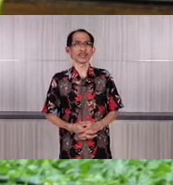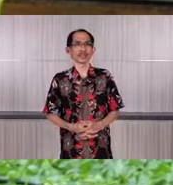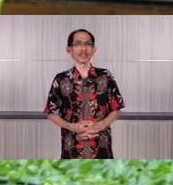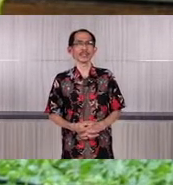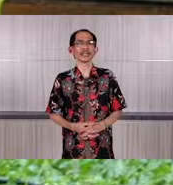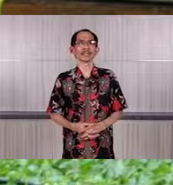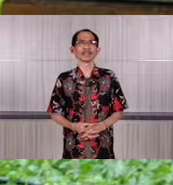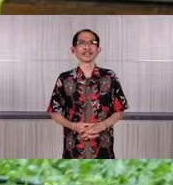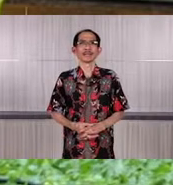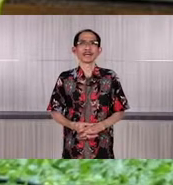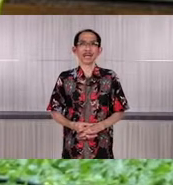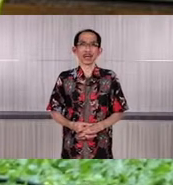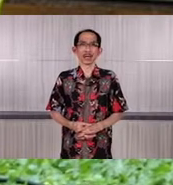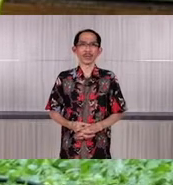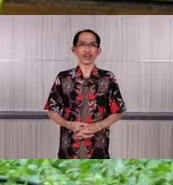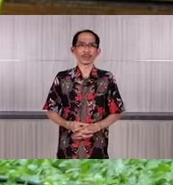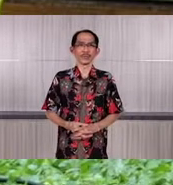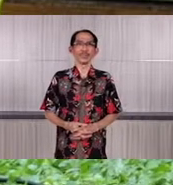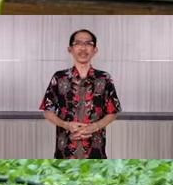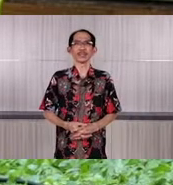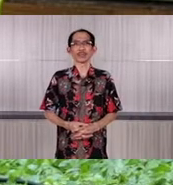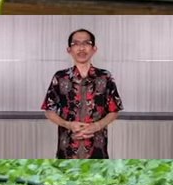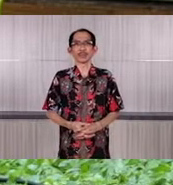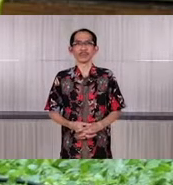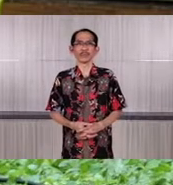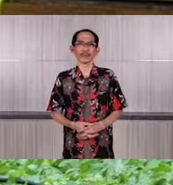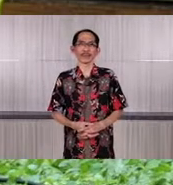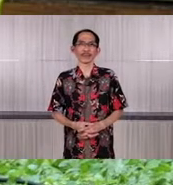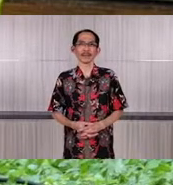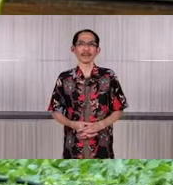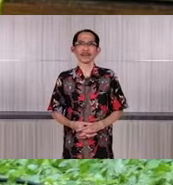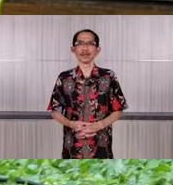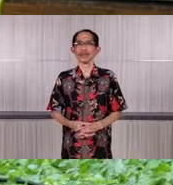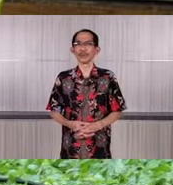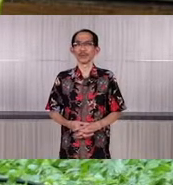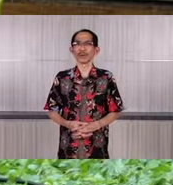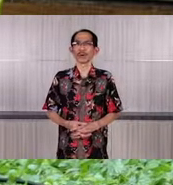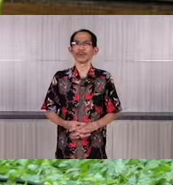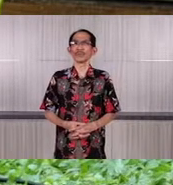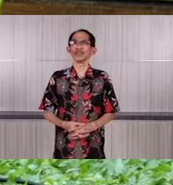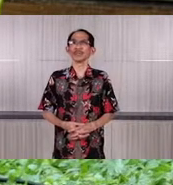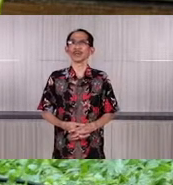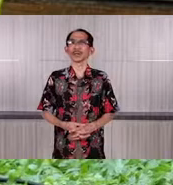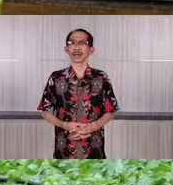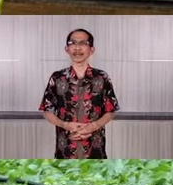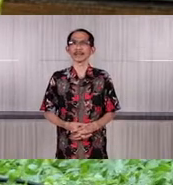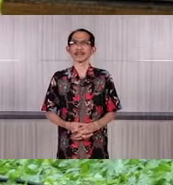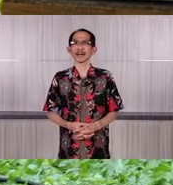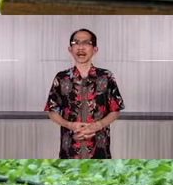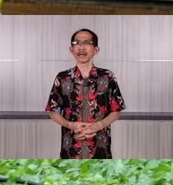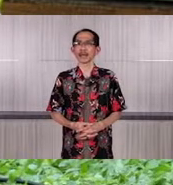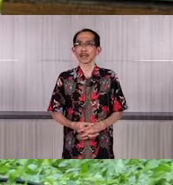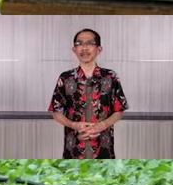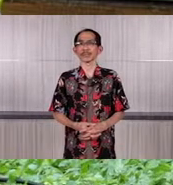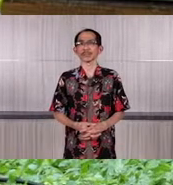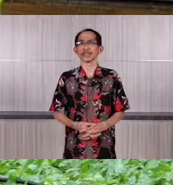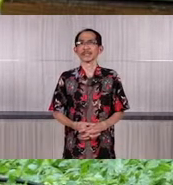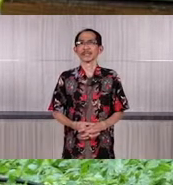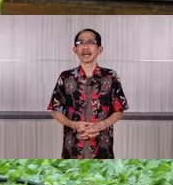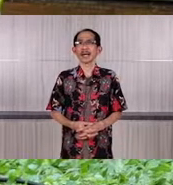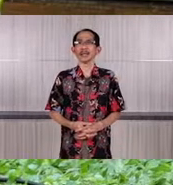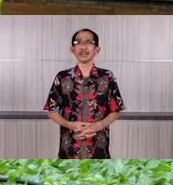on a chair, allow your feet to be flat on the floor with your legs